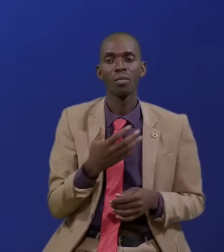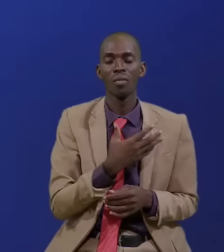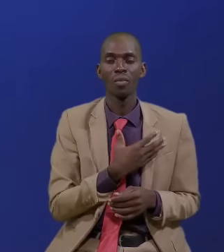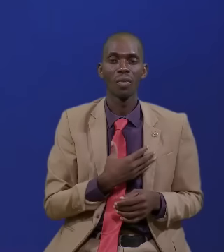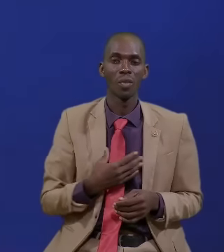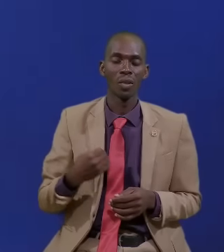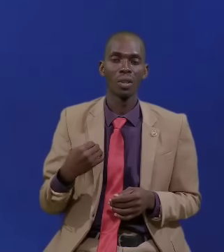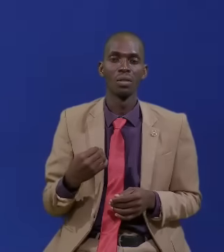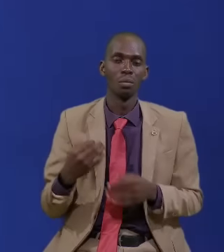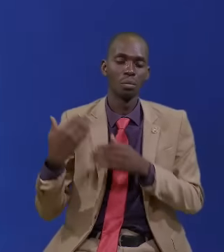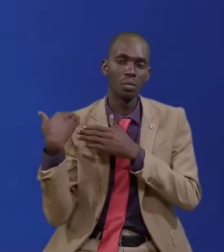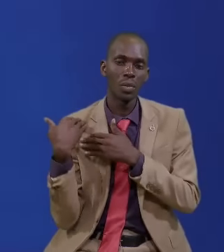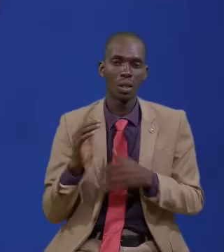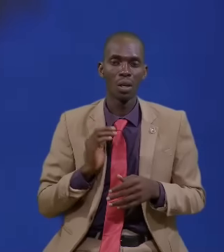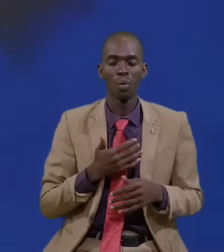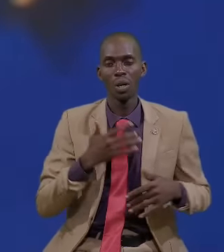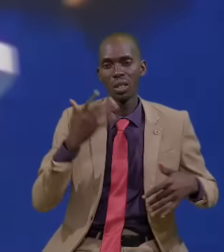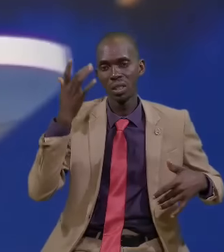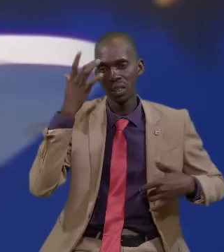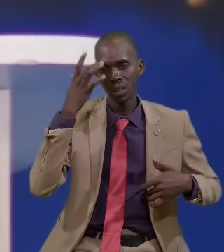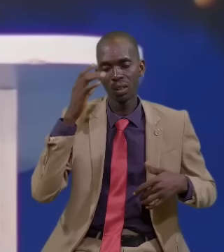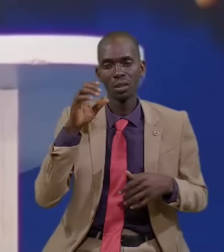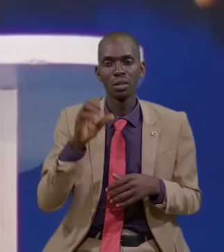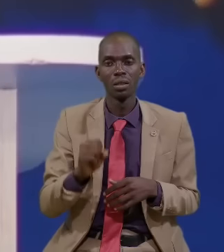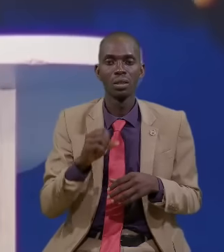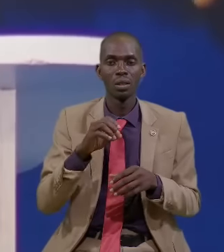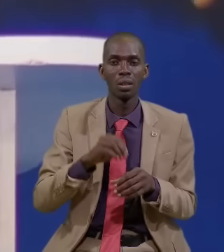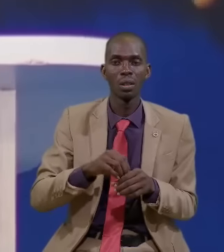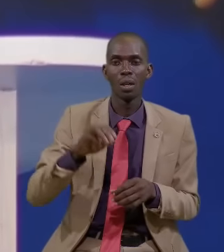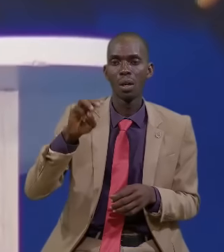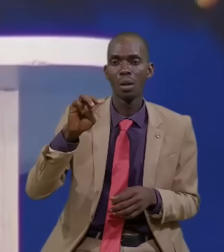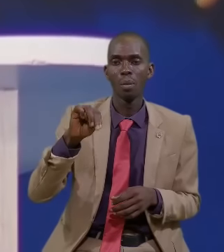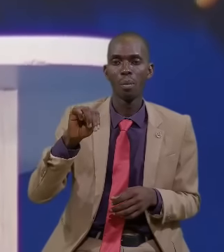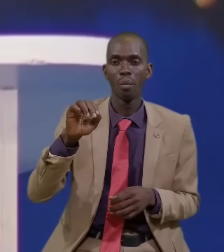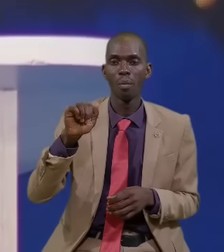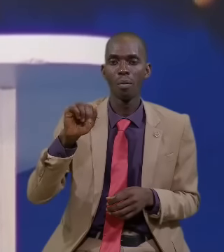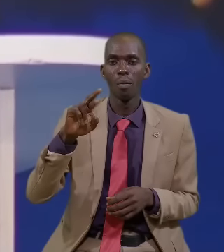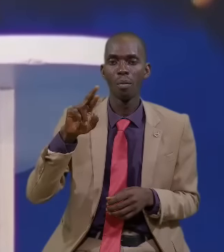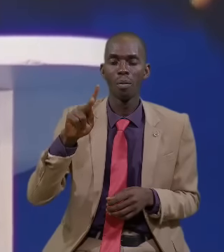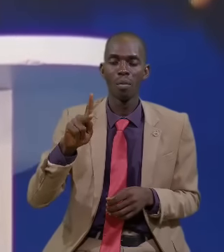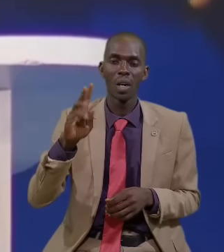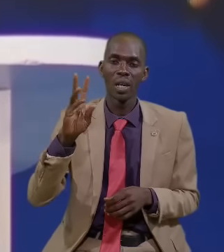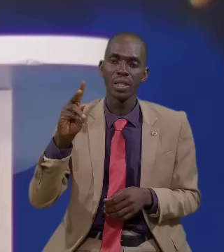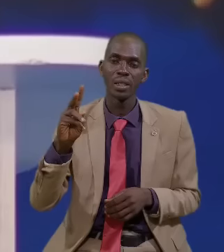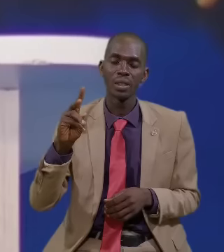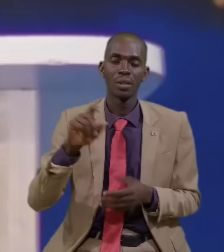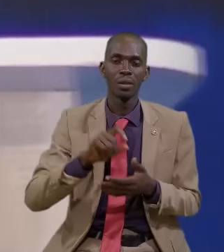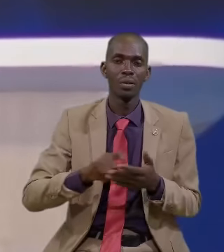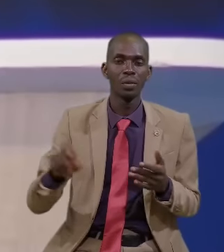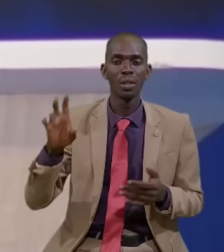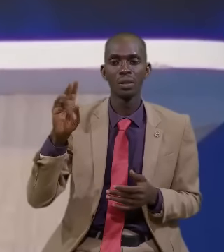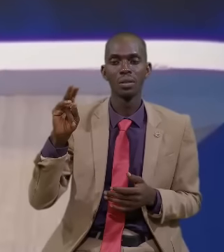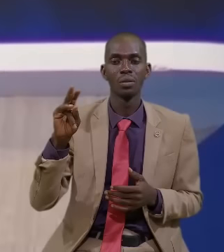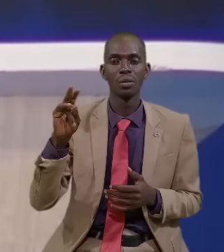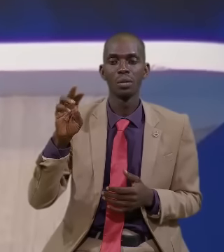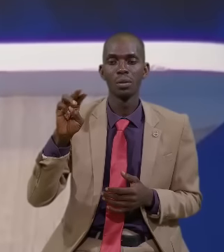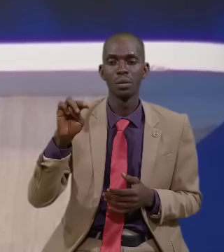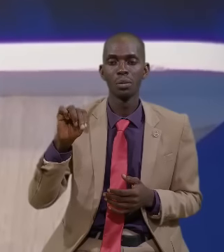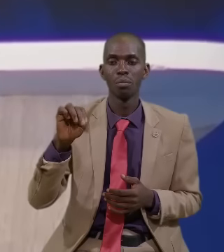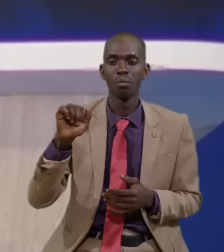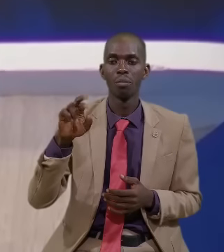sicknesses. Mark chapter 16, reading from verse 17. Mark